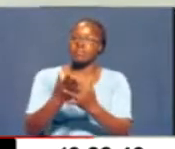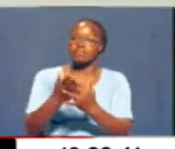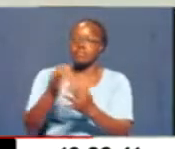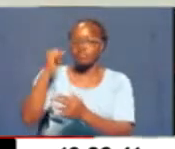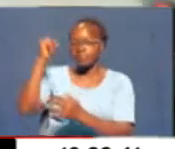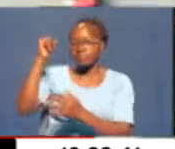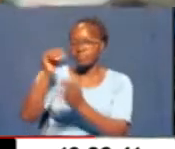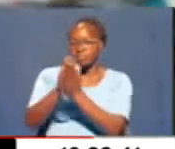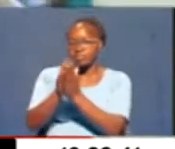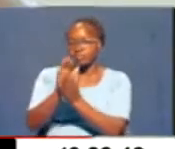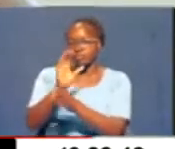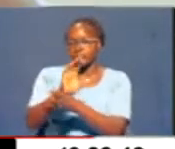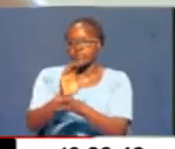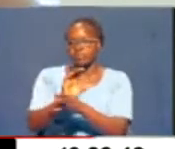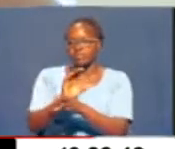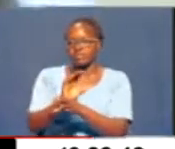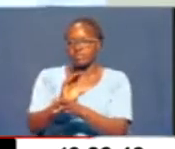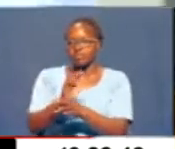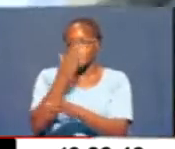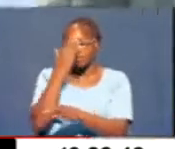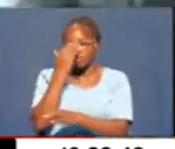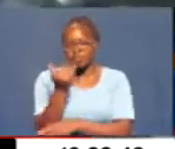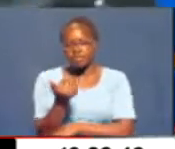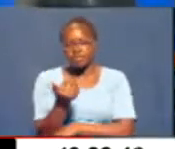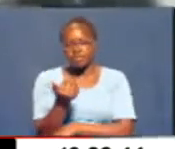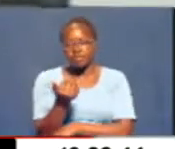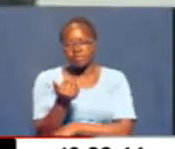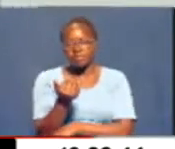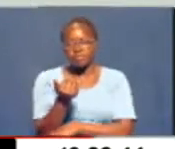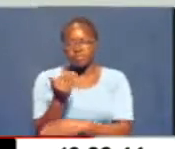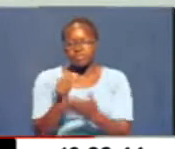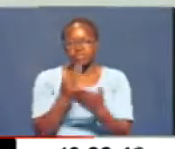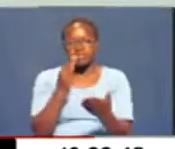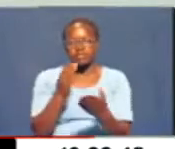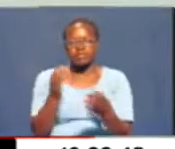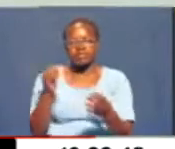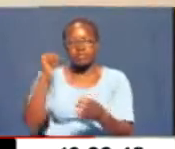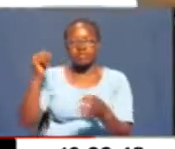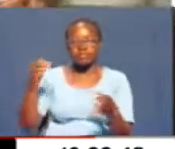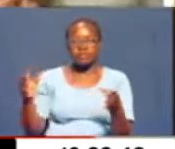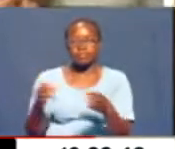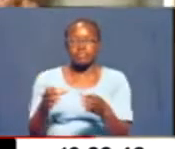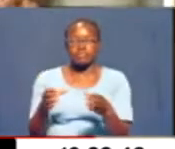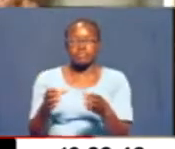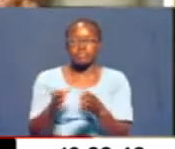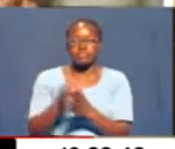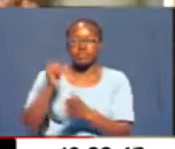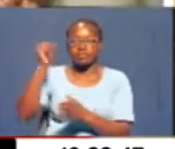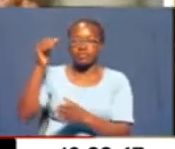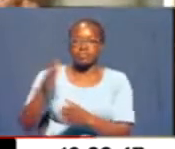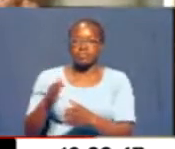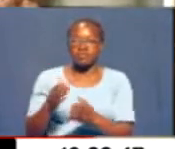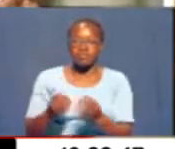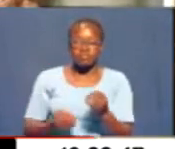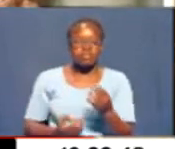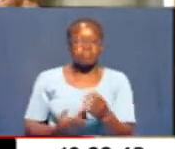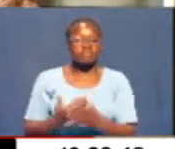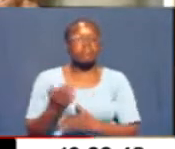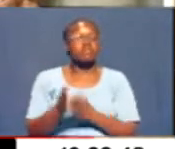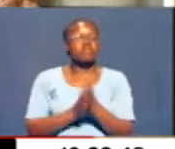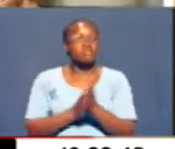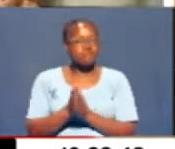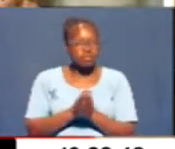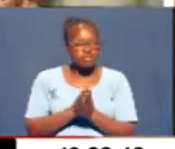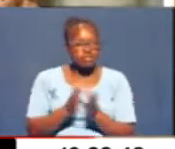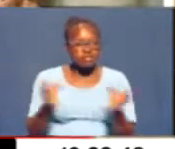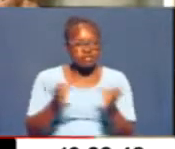political class and the church is due to the ban on political gatherings, actually. And you do realize that politicians thrive in gatherings, and just